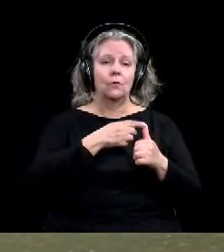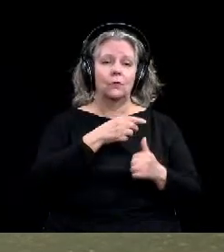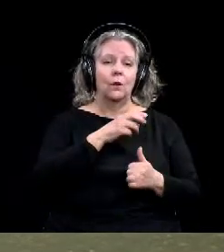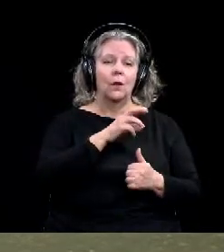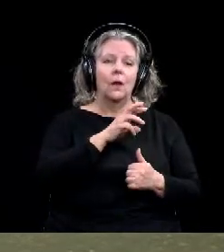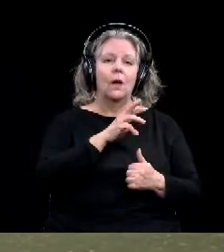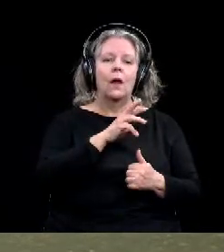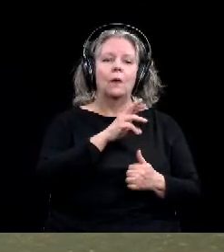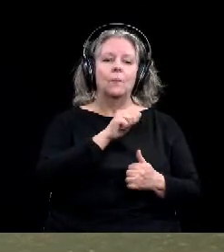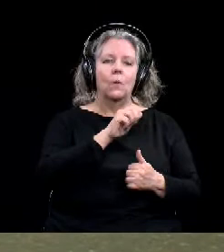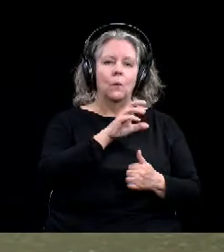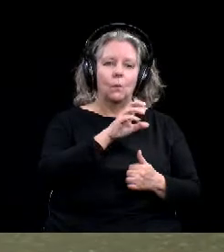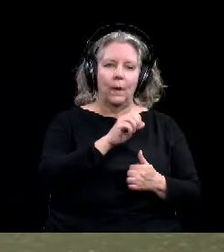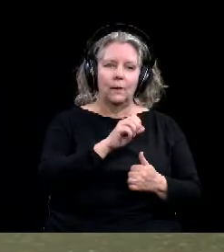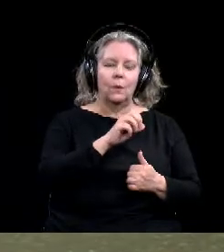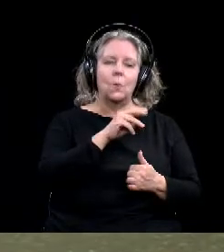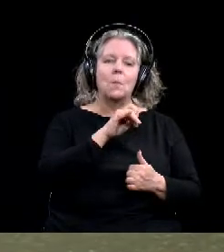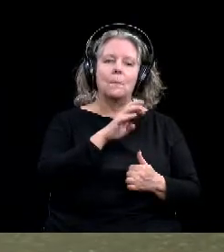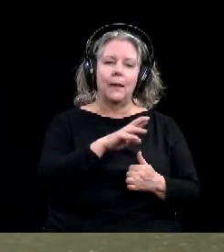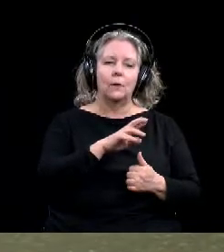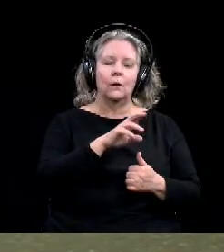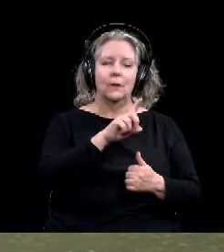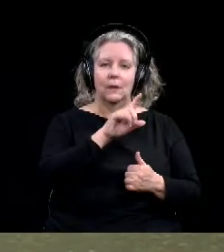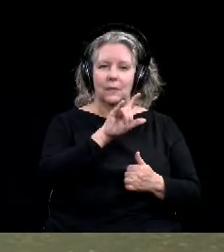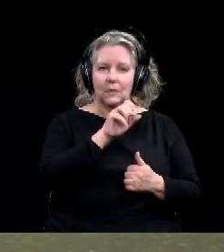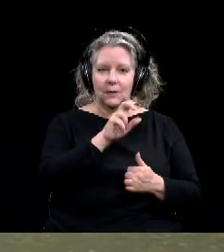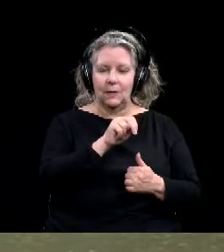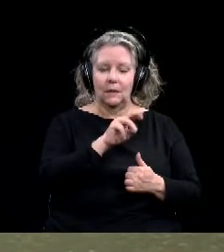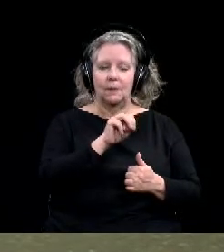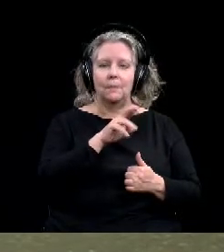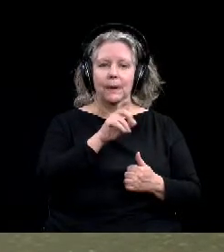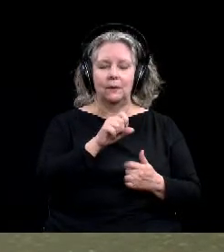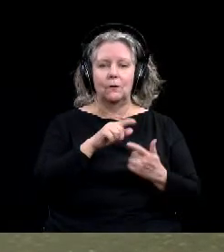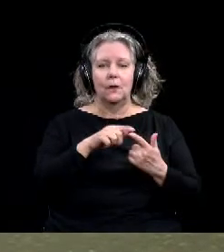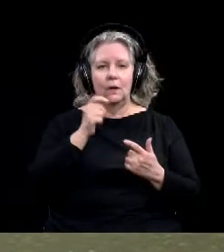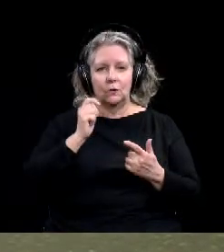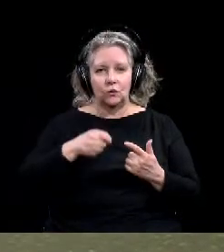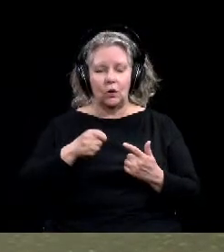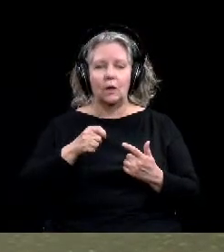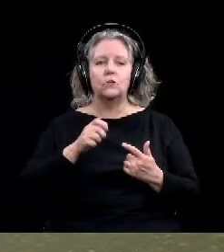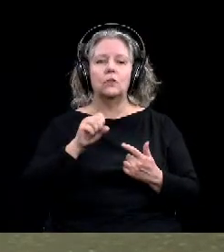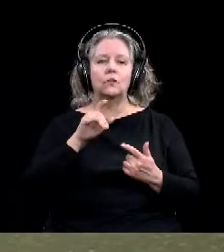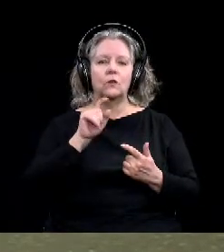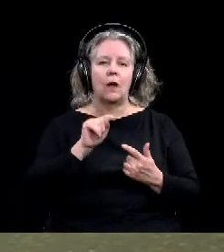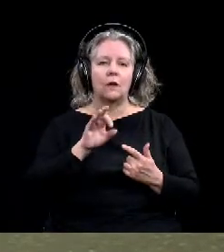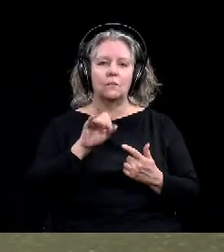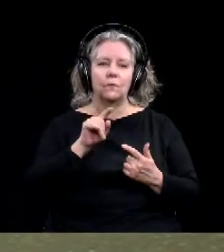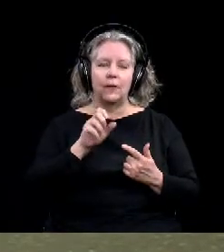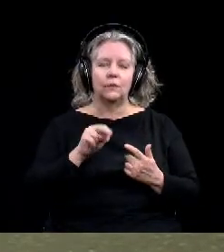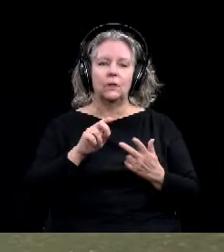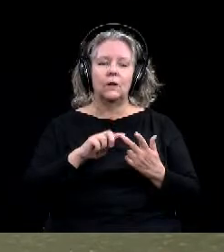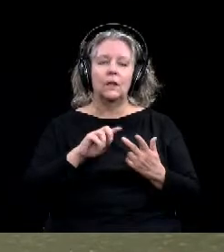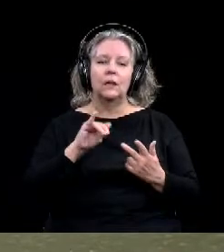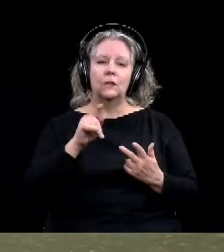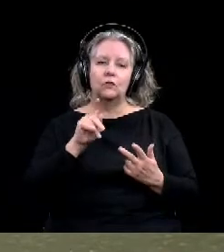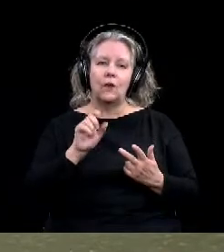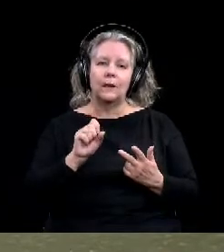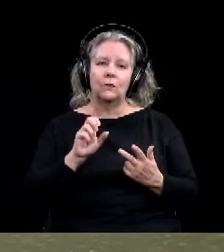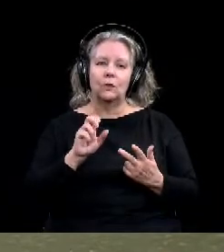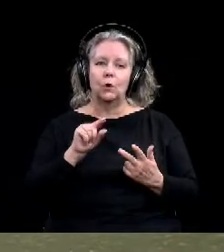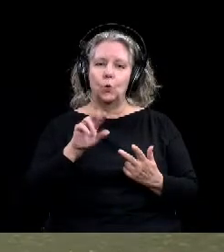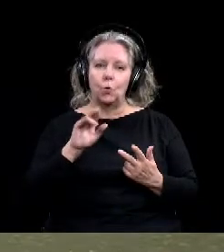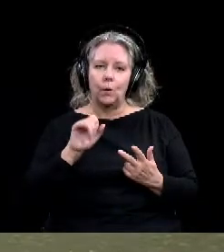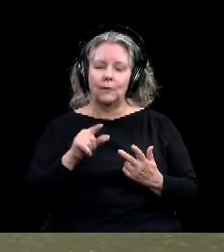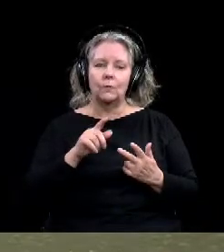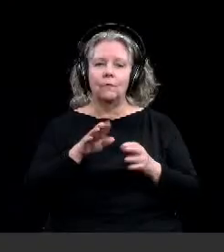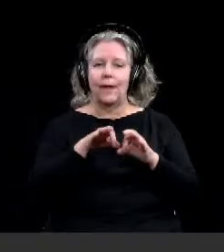McLennan County Judge Scott Felton, Dr. Jackson Griggs, CEO of the Family Health Center, Dr. Brian Becker, Chief Medical Officer for Ascension Providence,